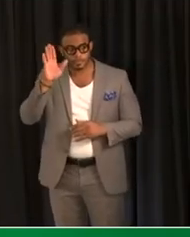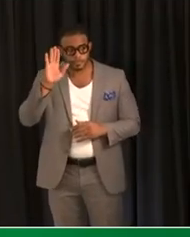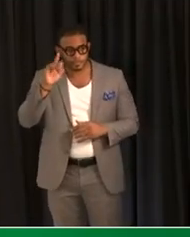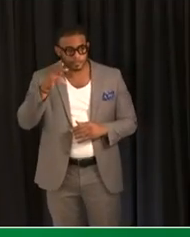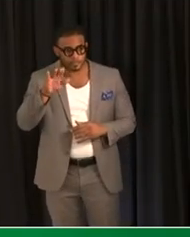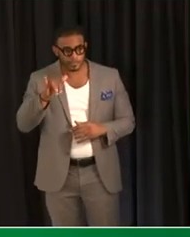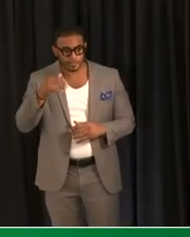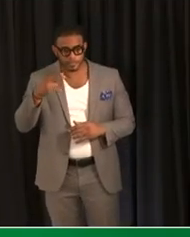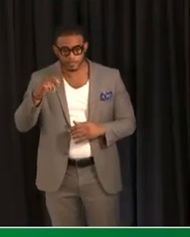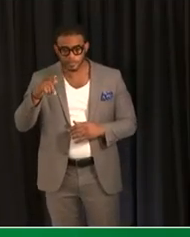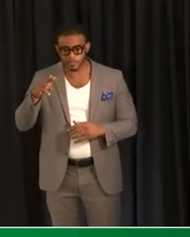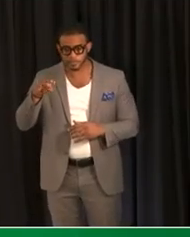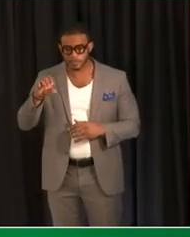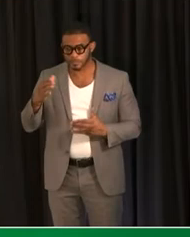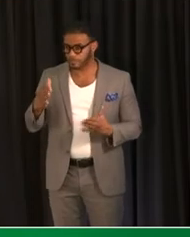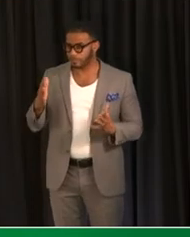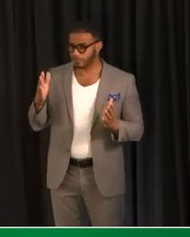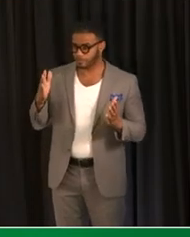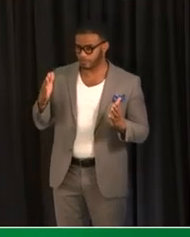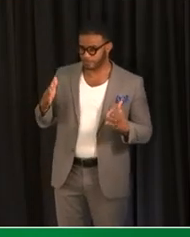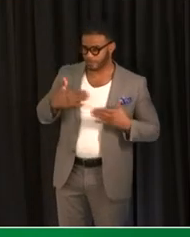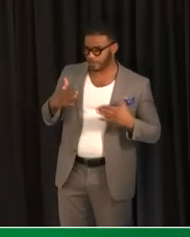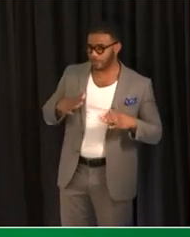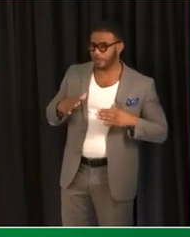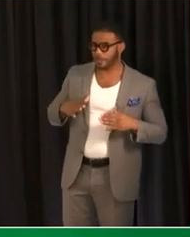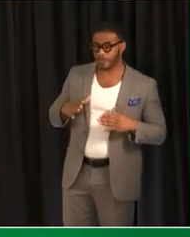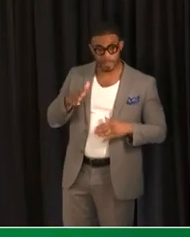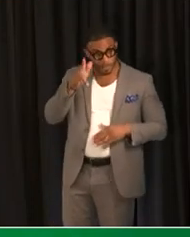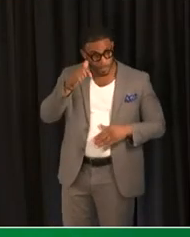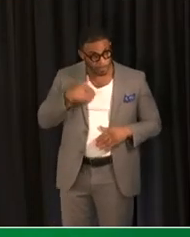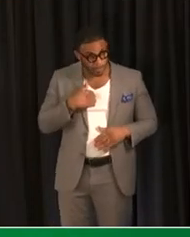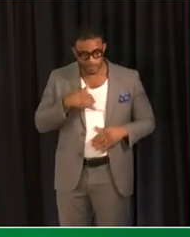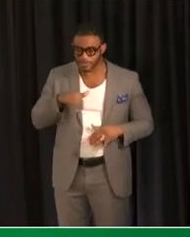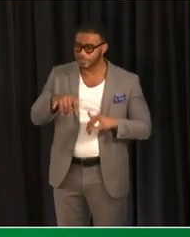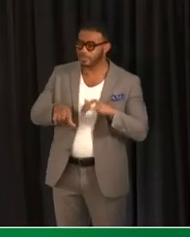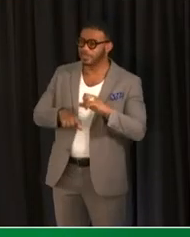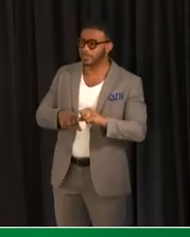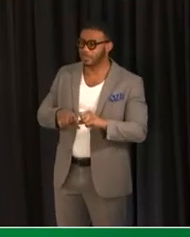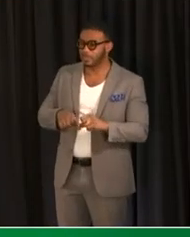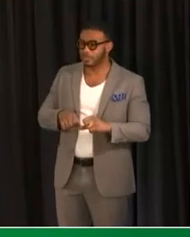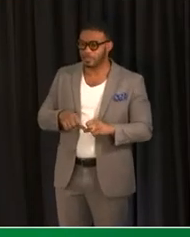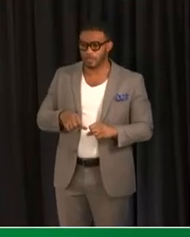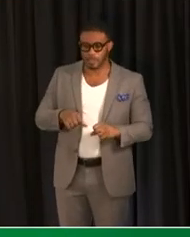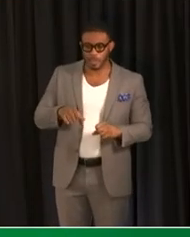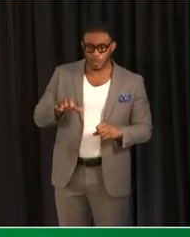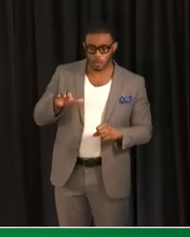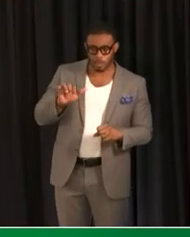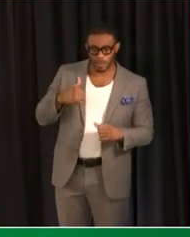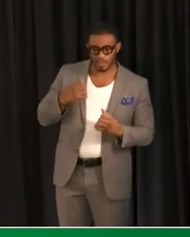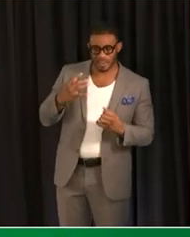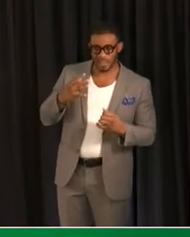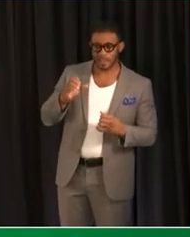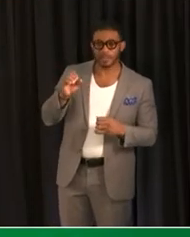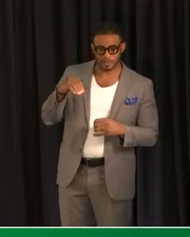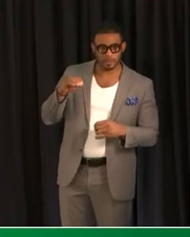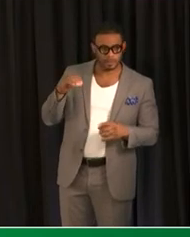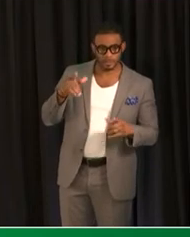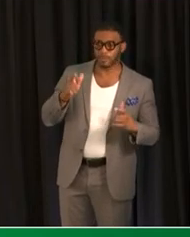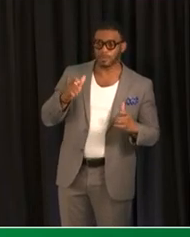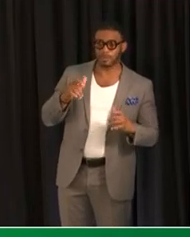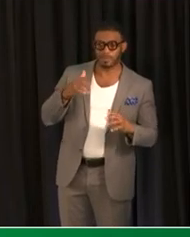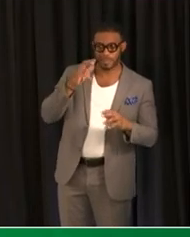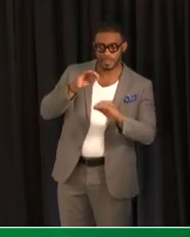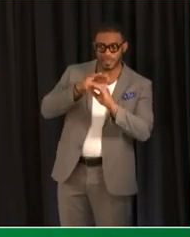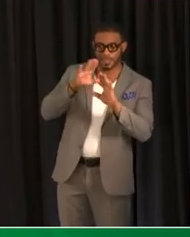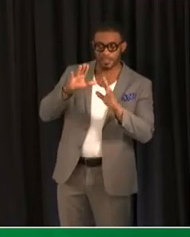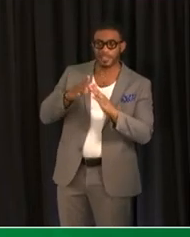Hi there, Kathy Hollinger's here. Oh, well then, Kathy Hollinger. You guys can hear me? Yes. Yes, and Great. we got a lot of head nods right